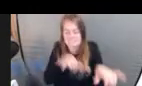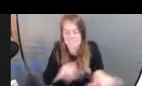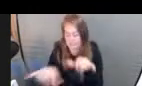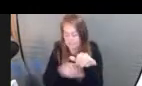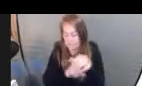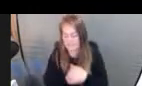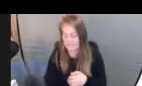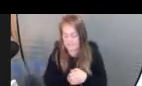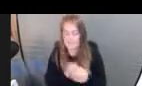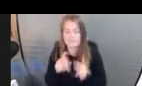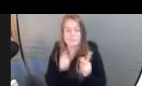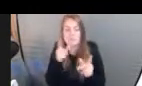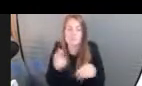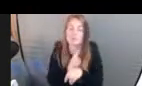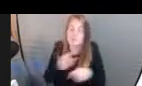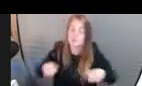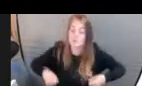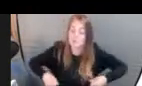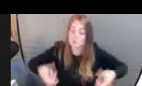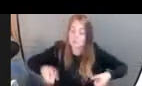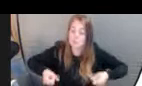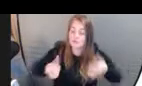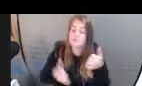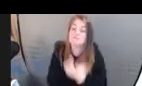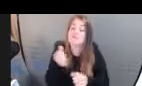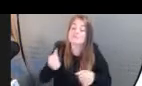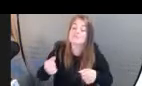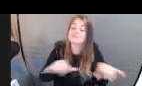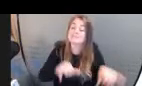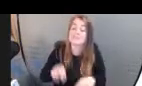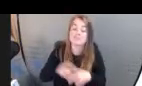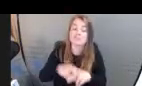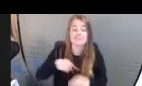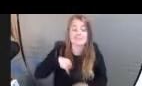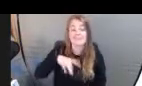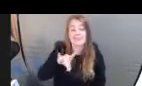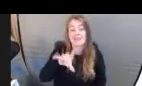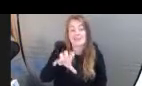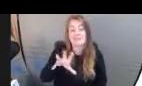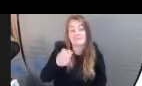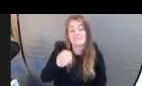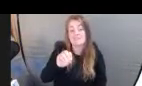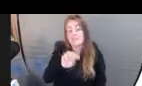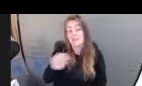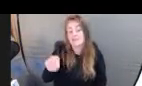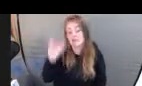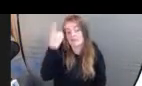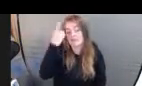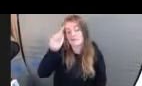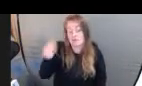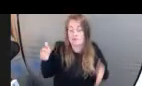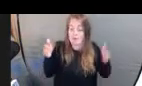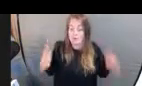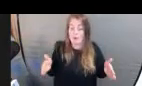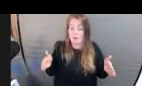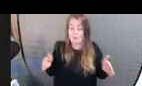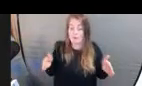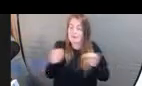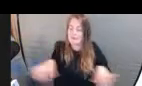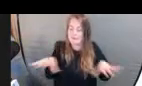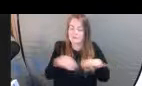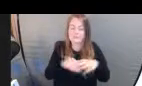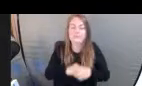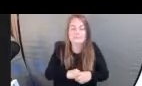wheelchair users, we need a minimum of most standard chairs of 850 millimeters to navigate most hallways and spaces. Now,